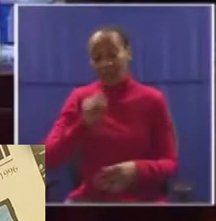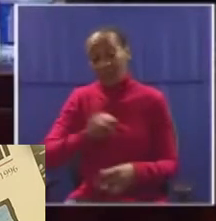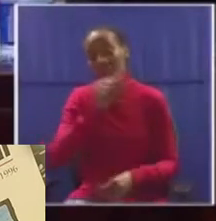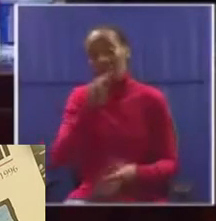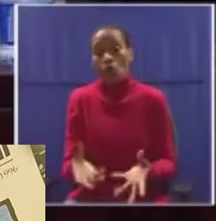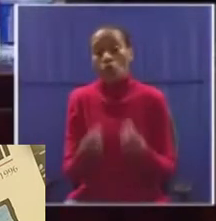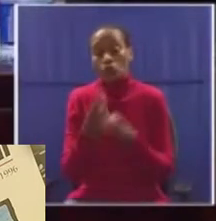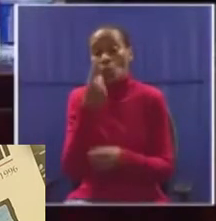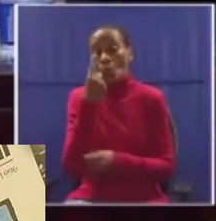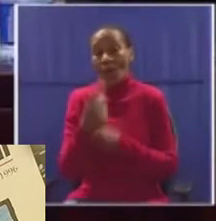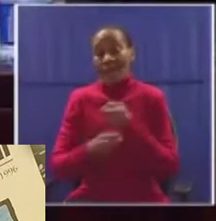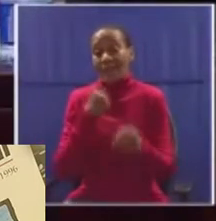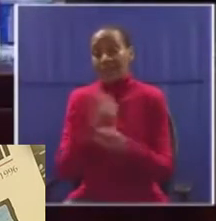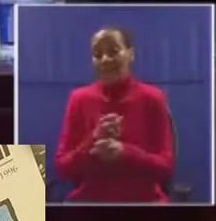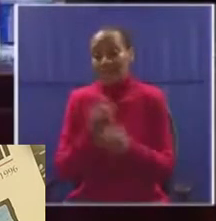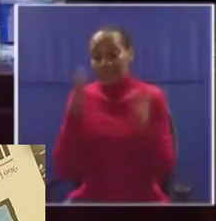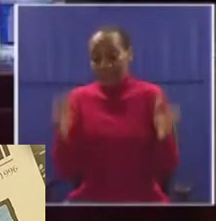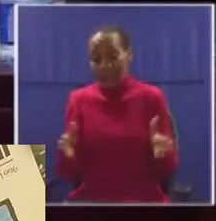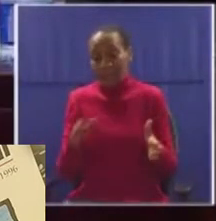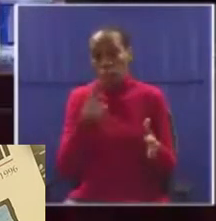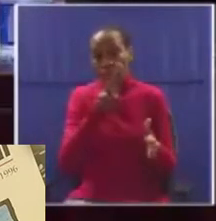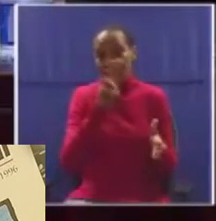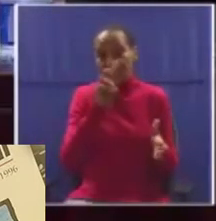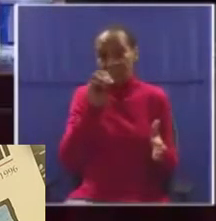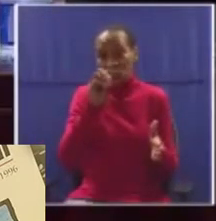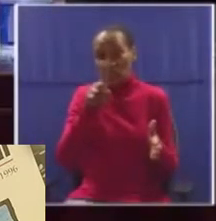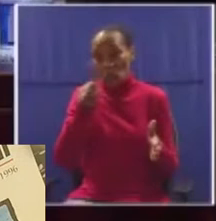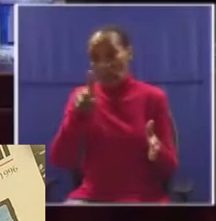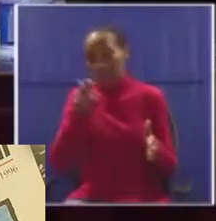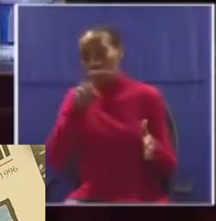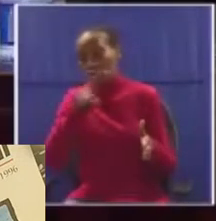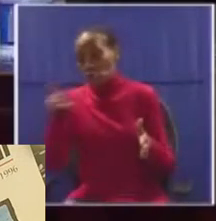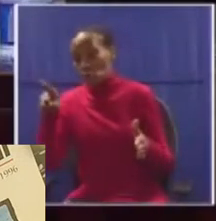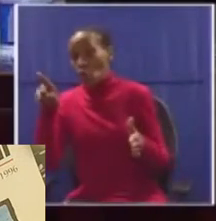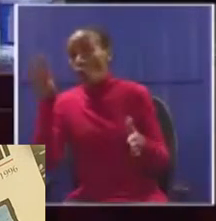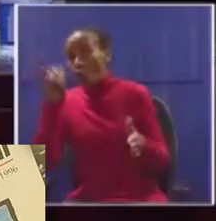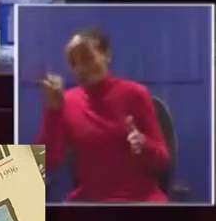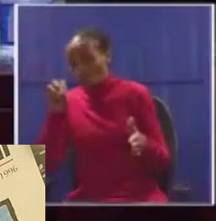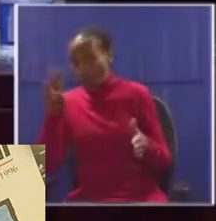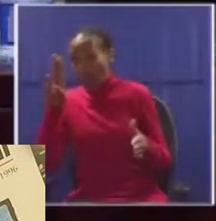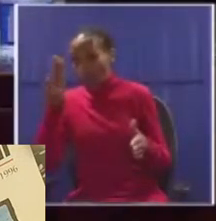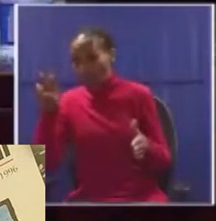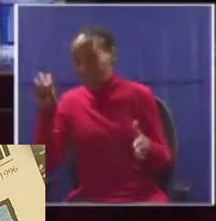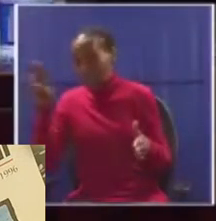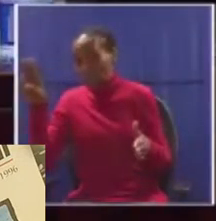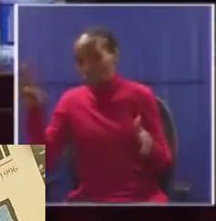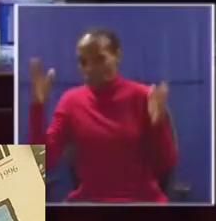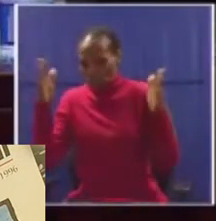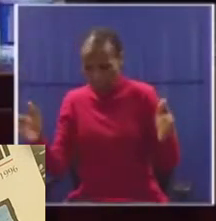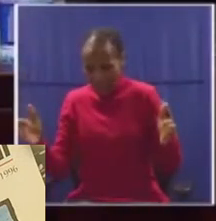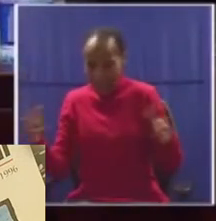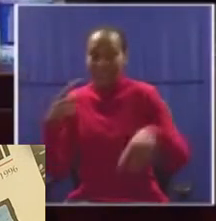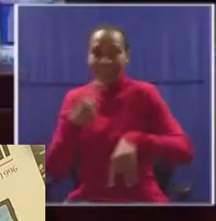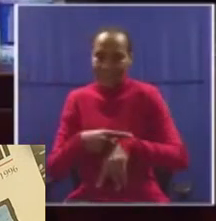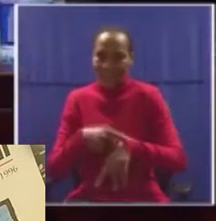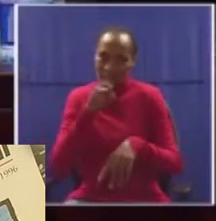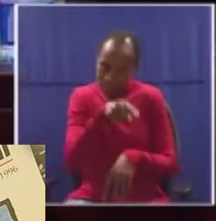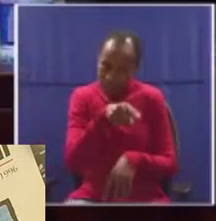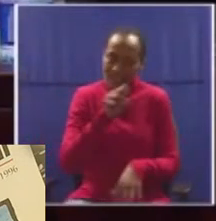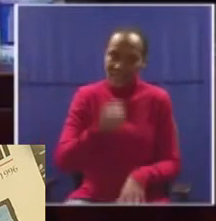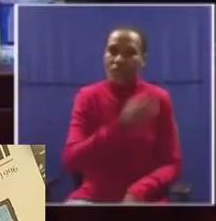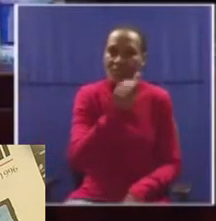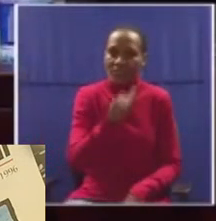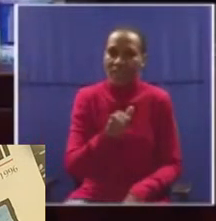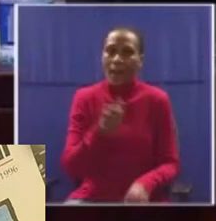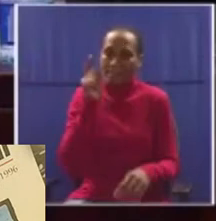period in October 2021 to October 2022 giving country time to address the 67